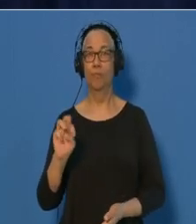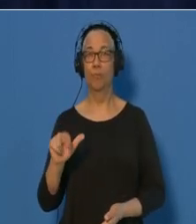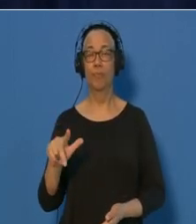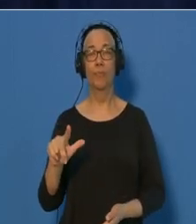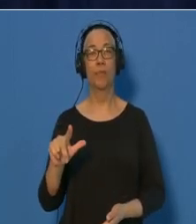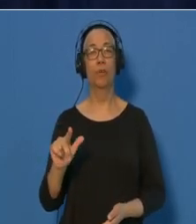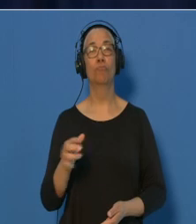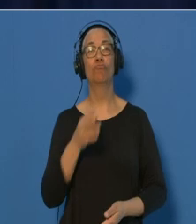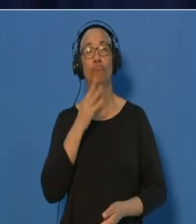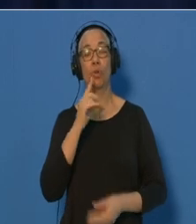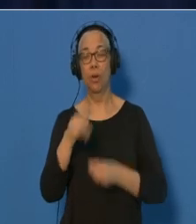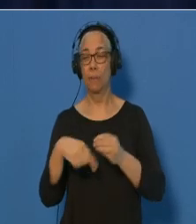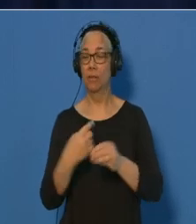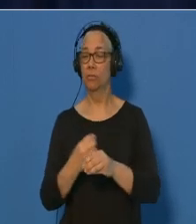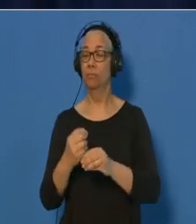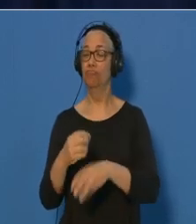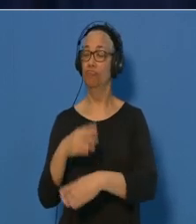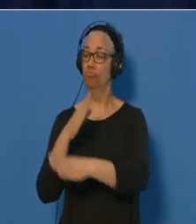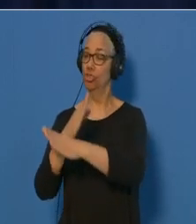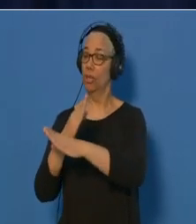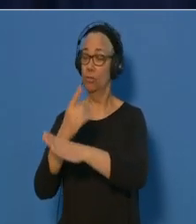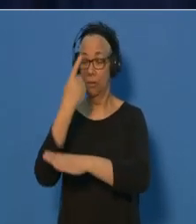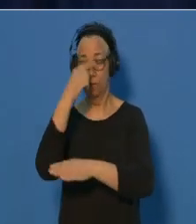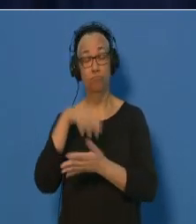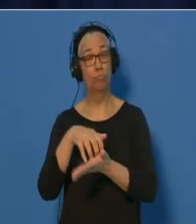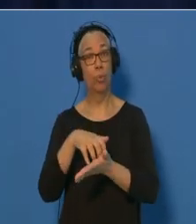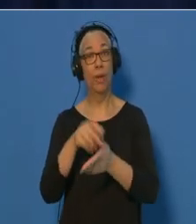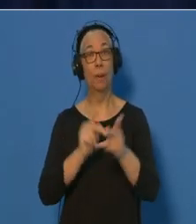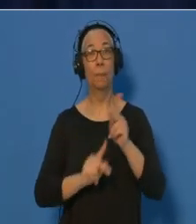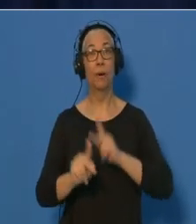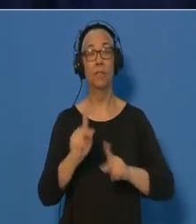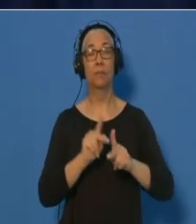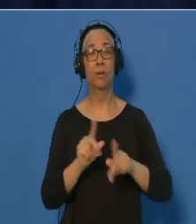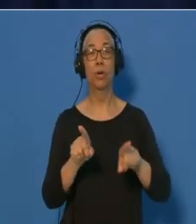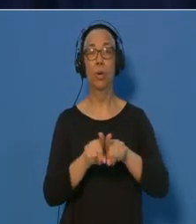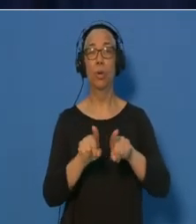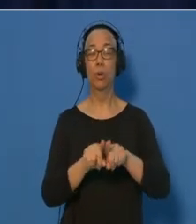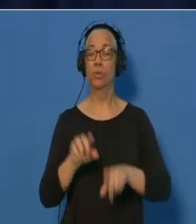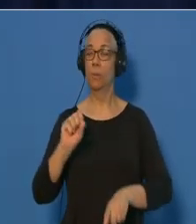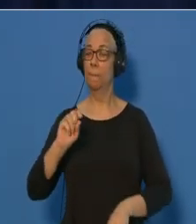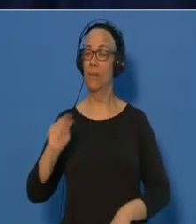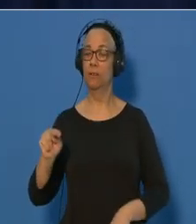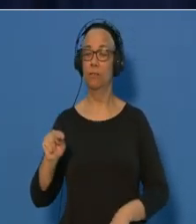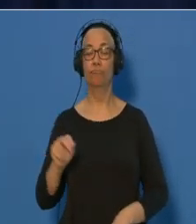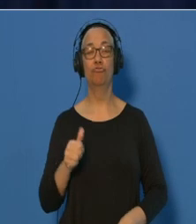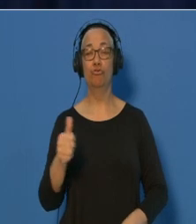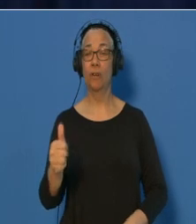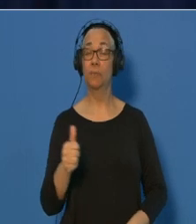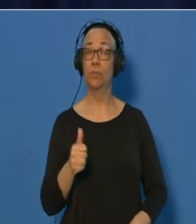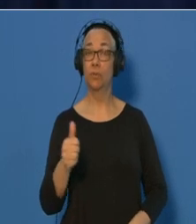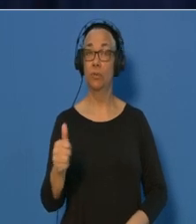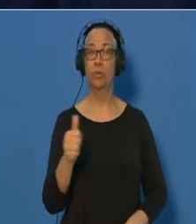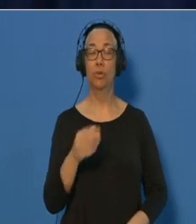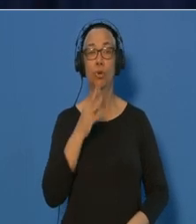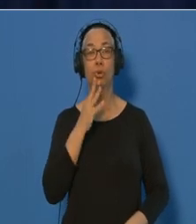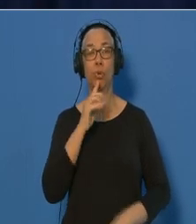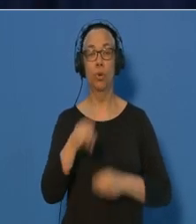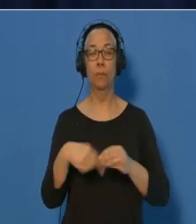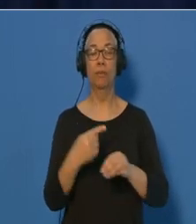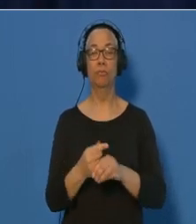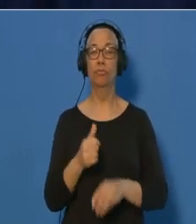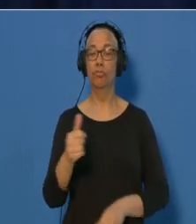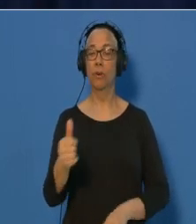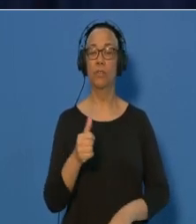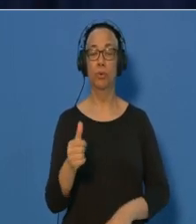set up for vulnerable persons, and also the Minister of Tourism and Transport, who will give an update related to transportation matters and the Transport